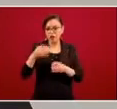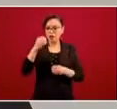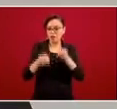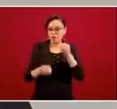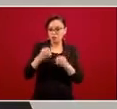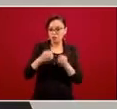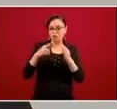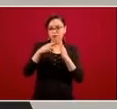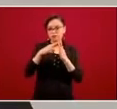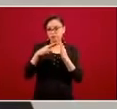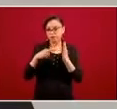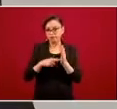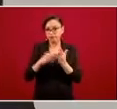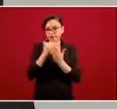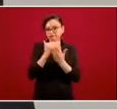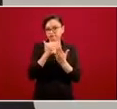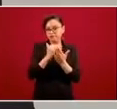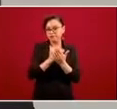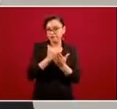scientific,